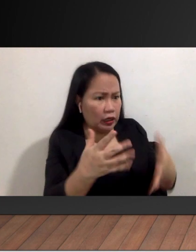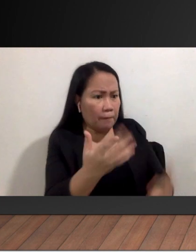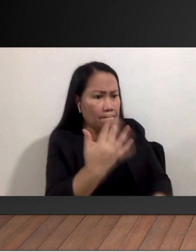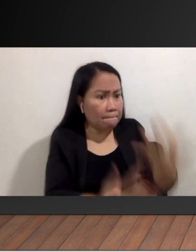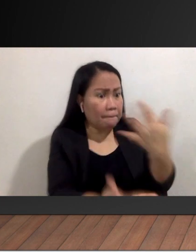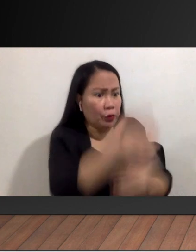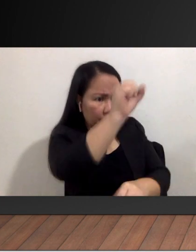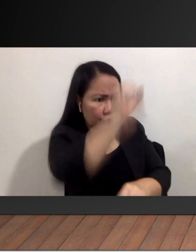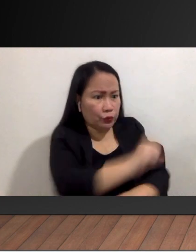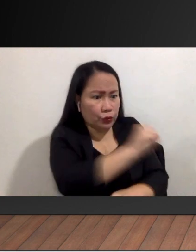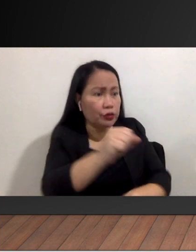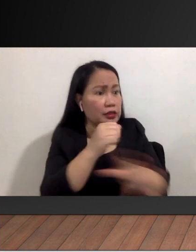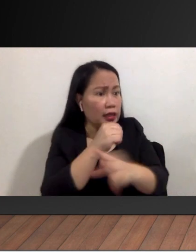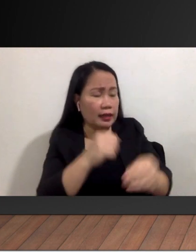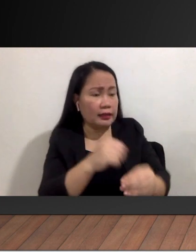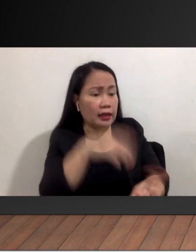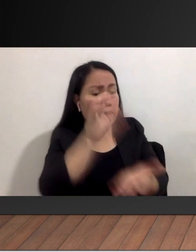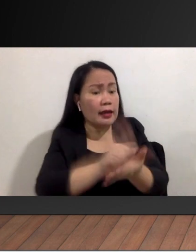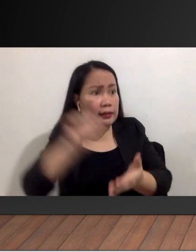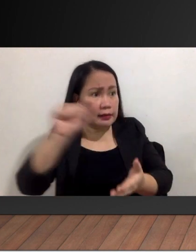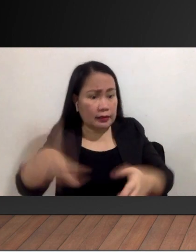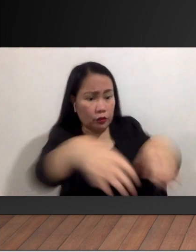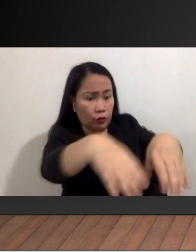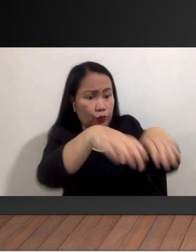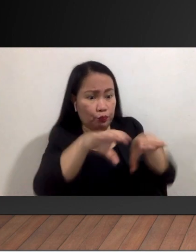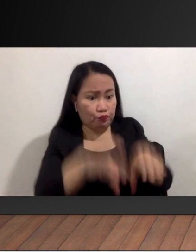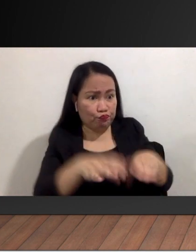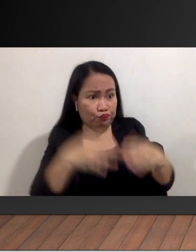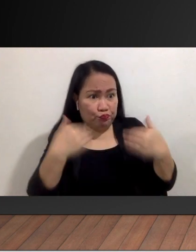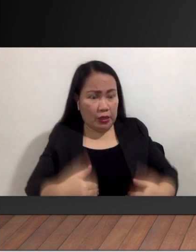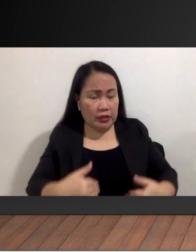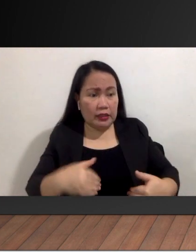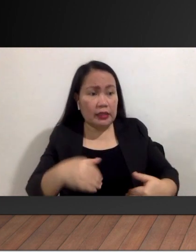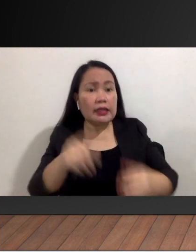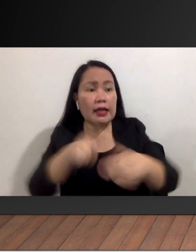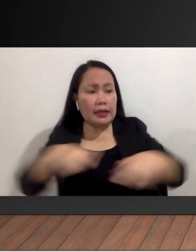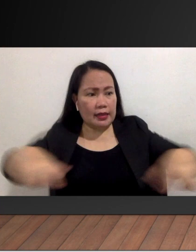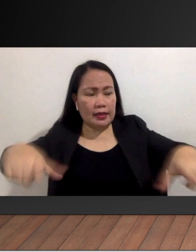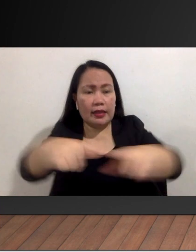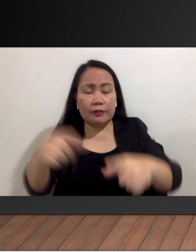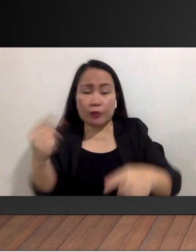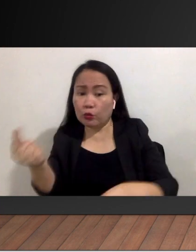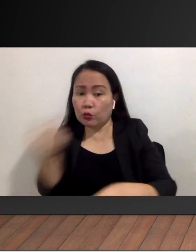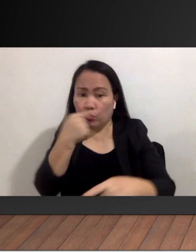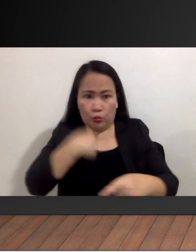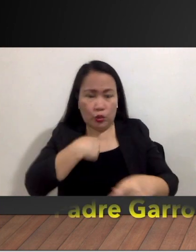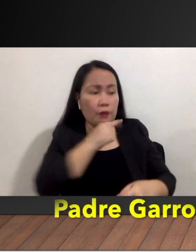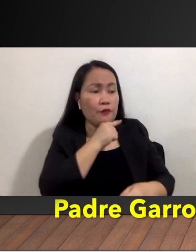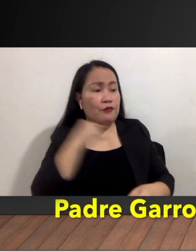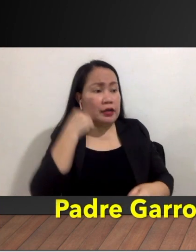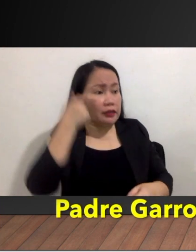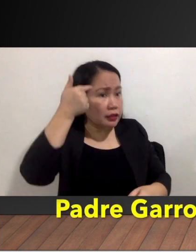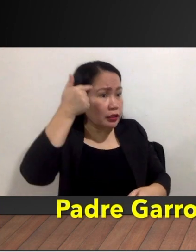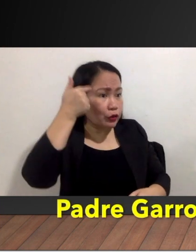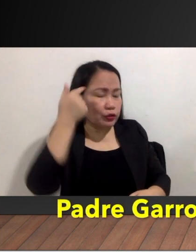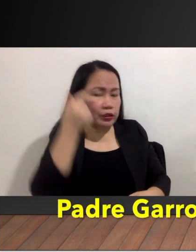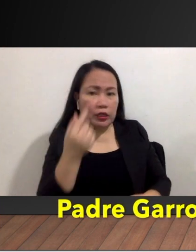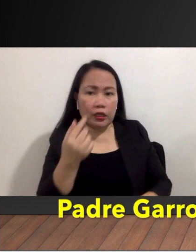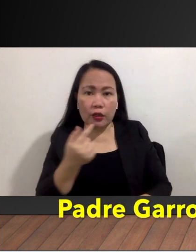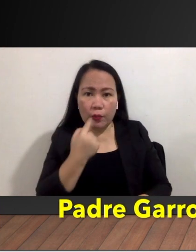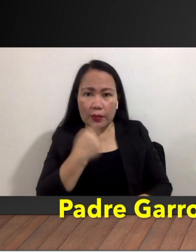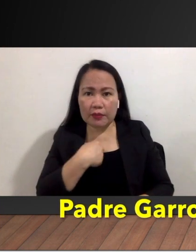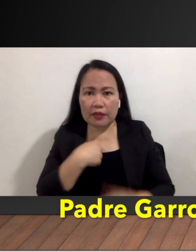the cross and dumped Don Rafael's remains in the lake in accordance with Padre Garotti's